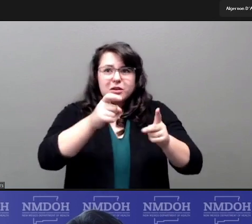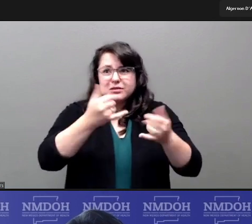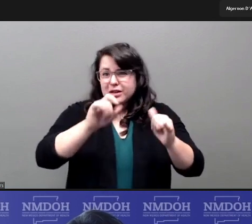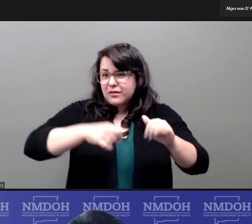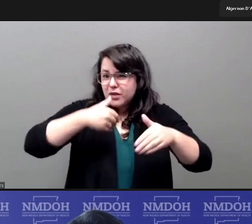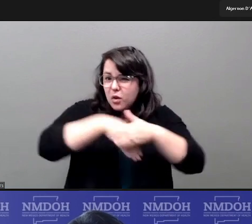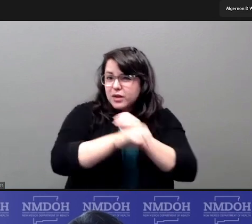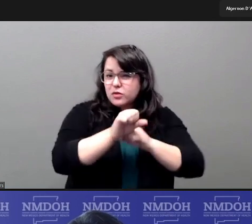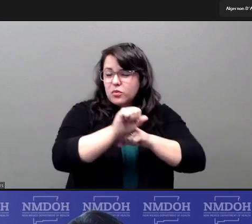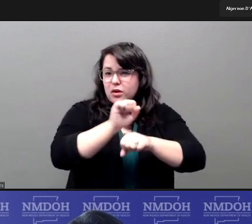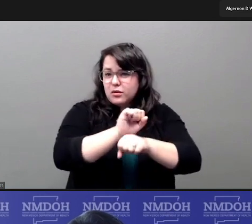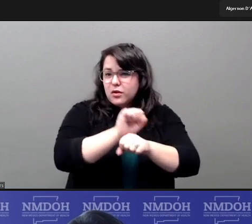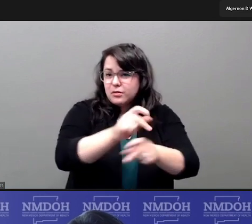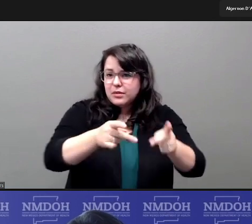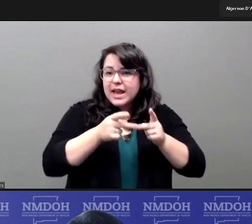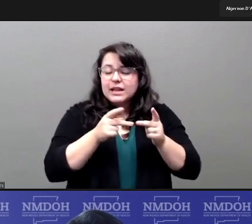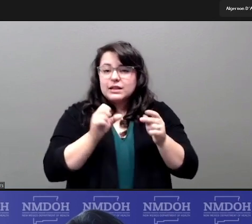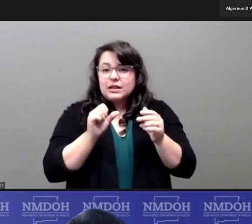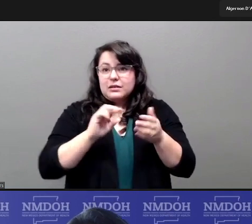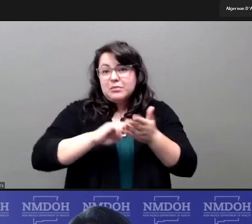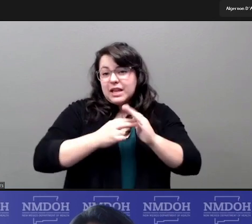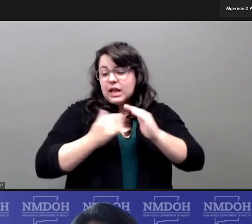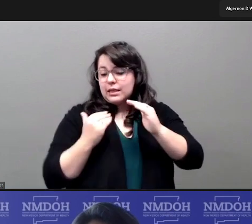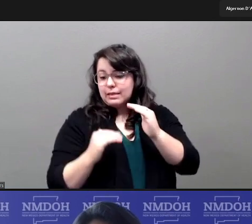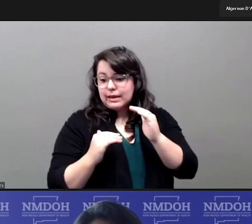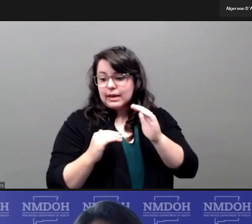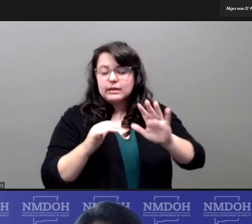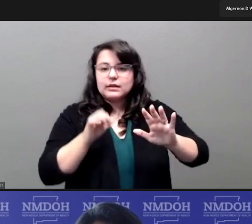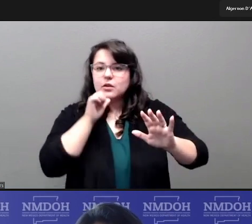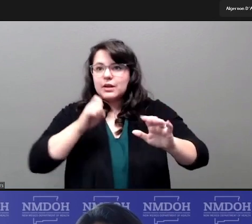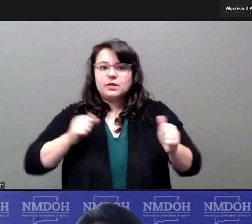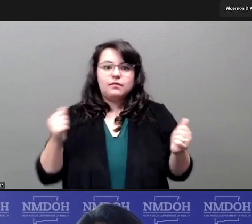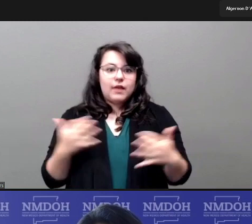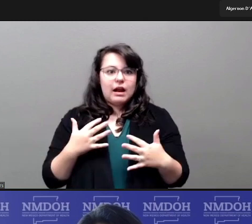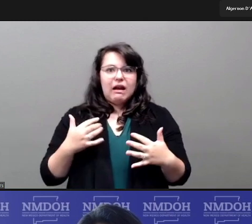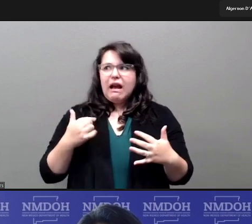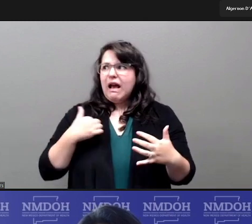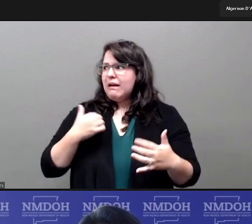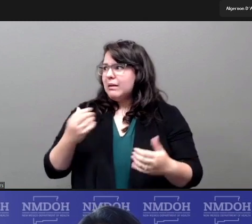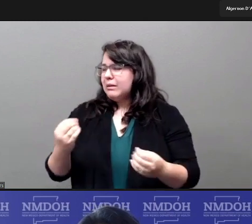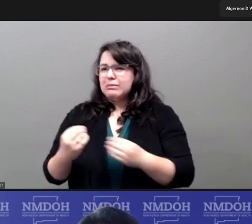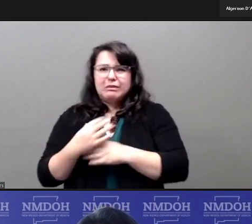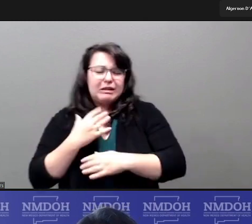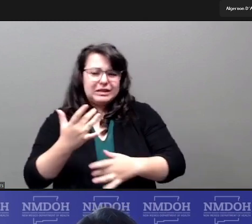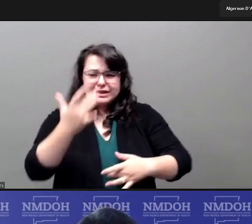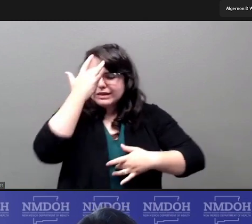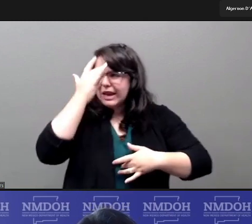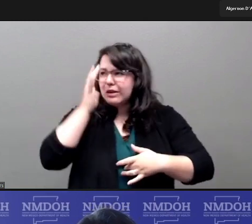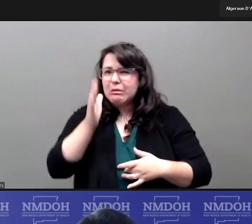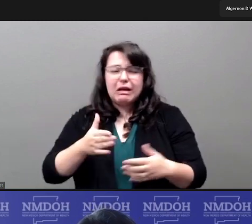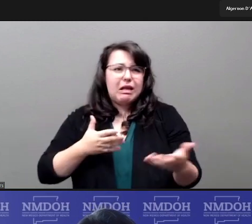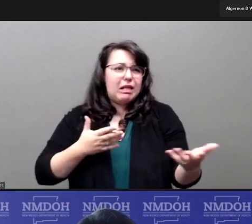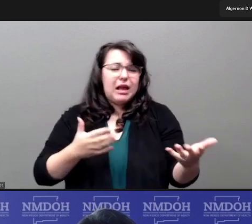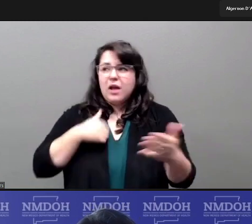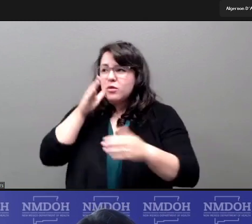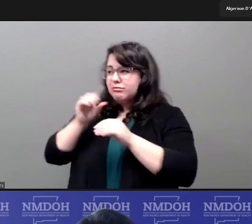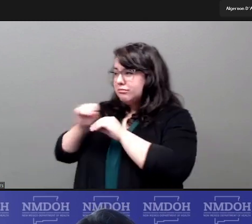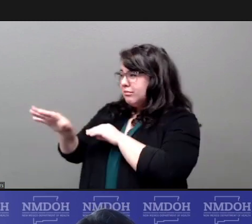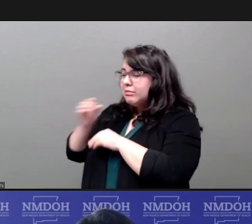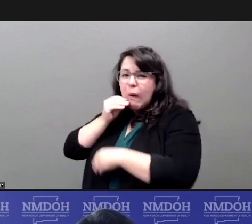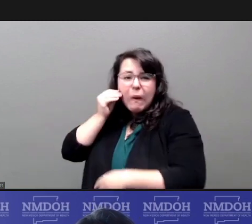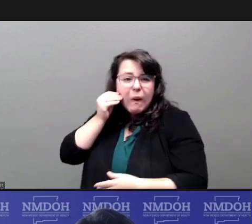very least, they have less to fear about exposing themselves and their household members to